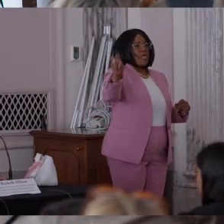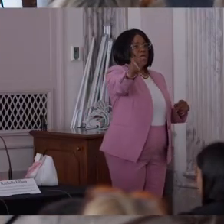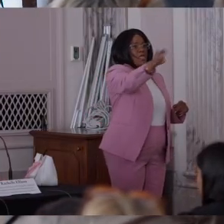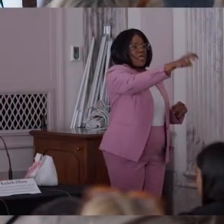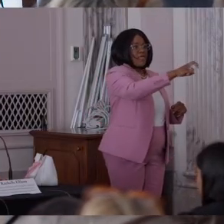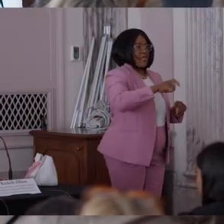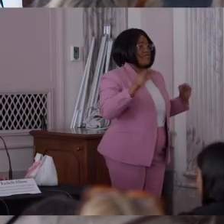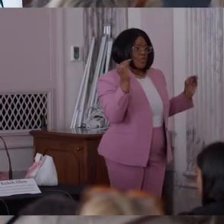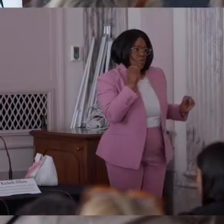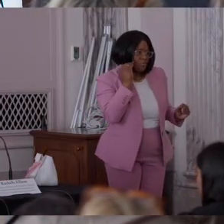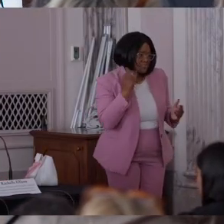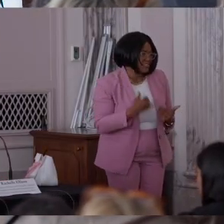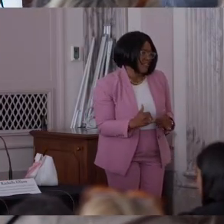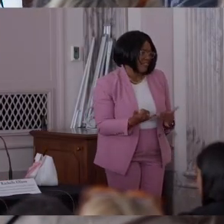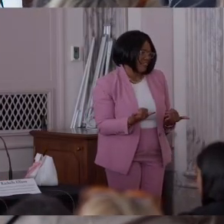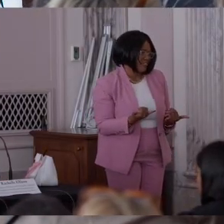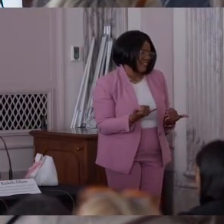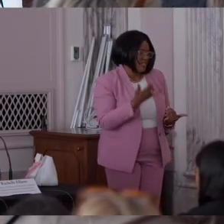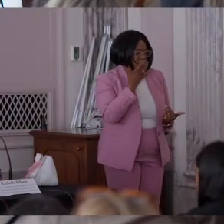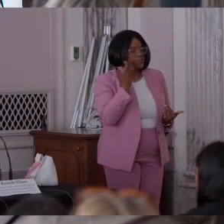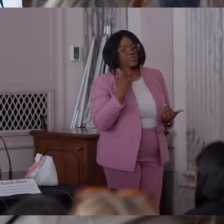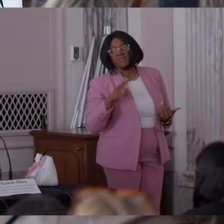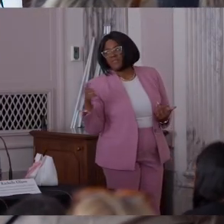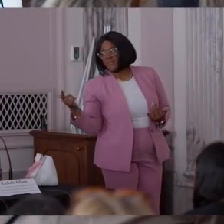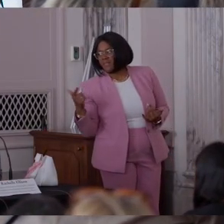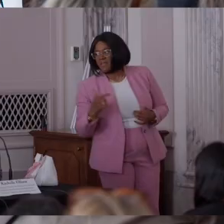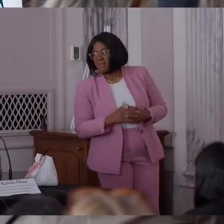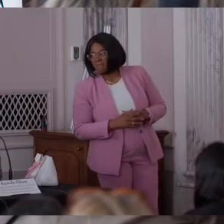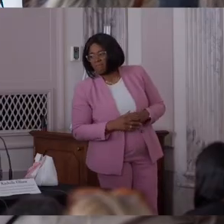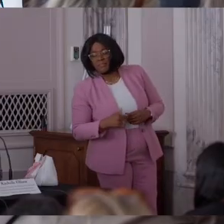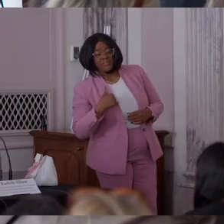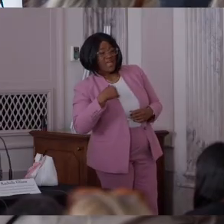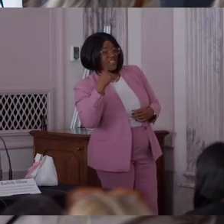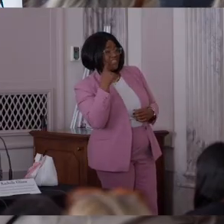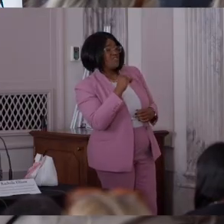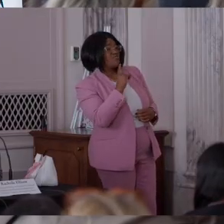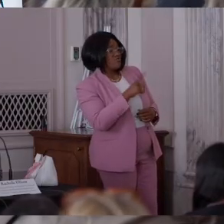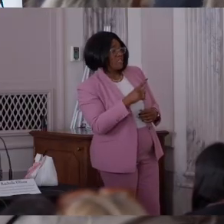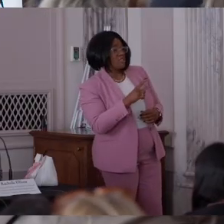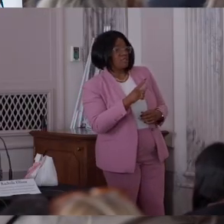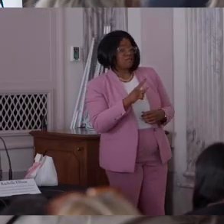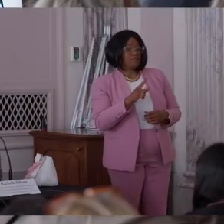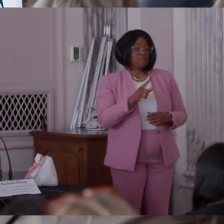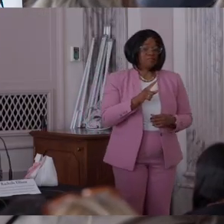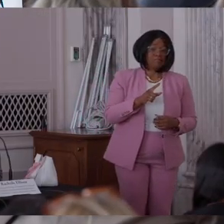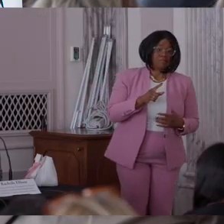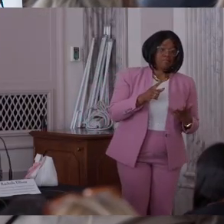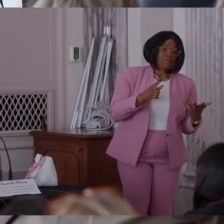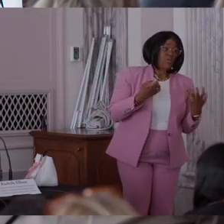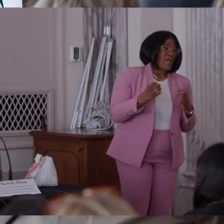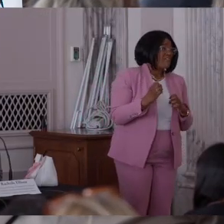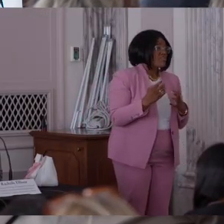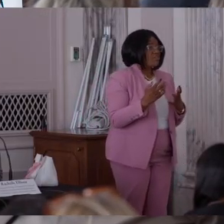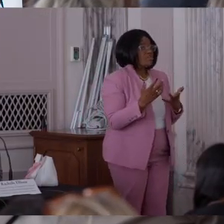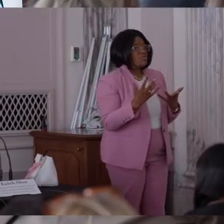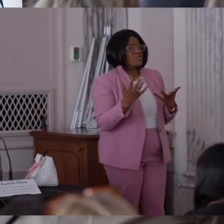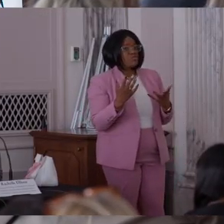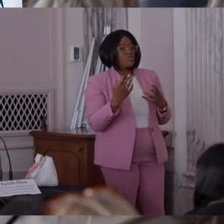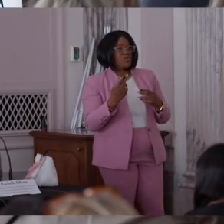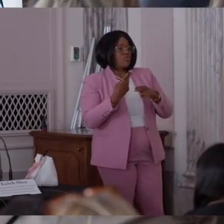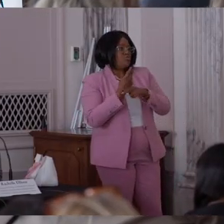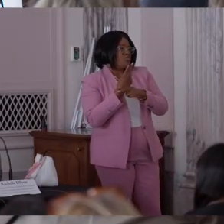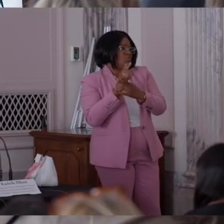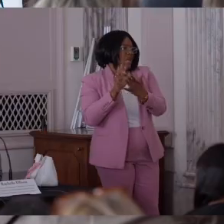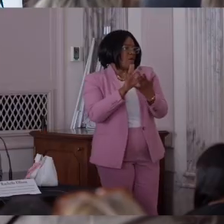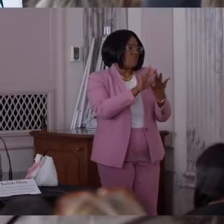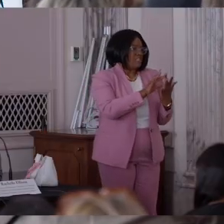populations? Go ahead. No. So I think there is a real effort to use